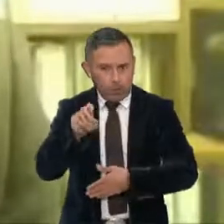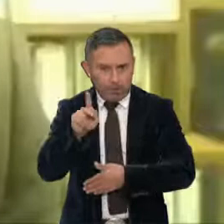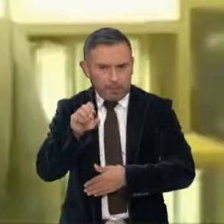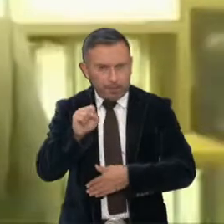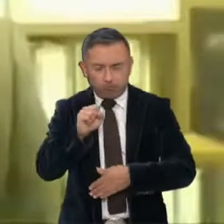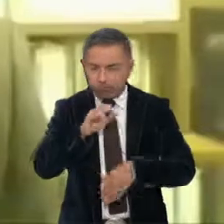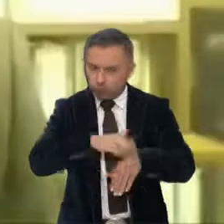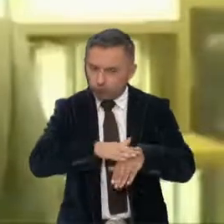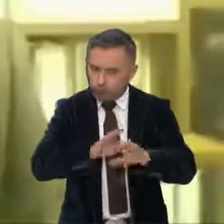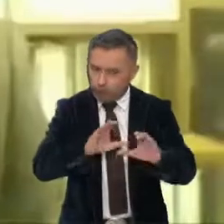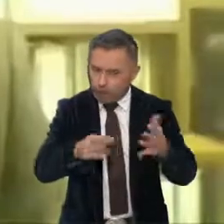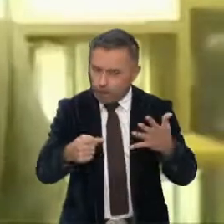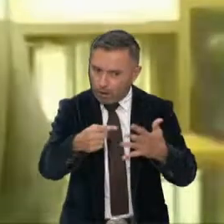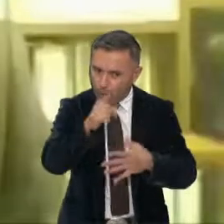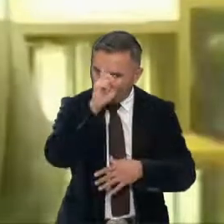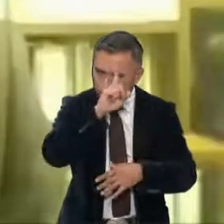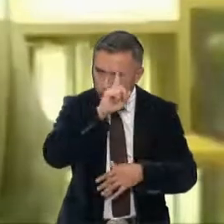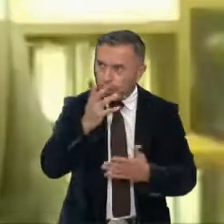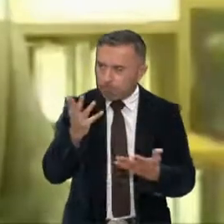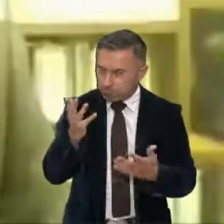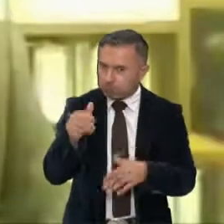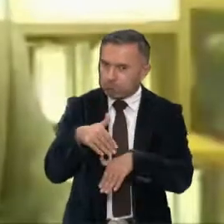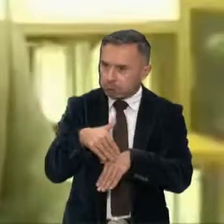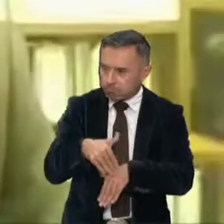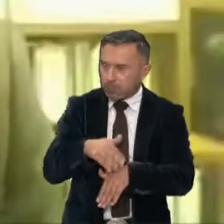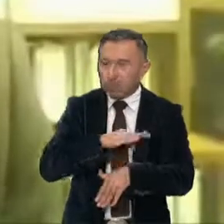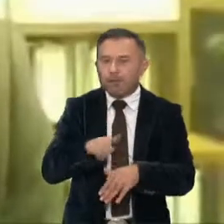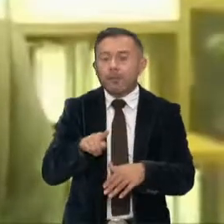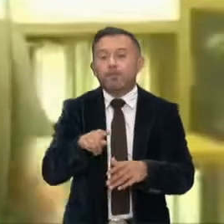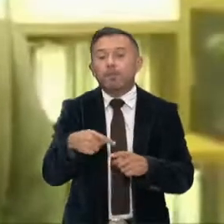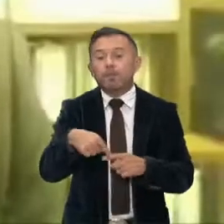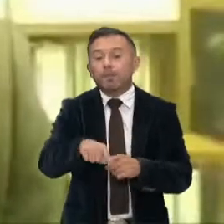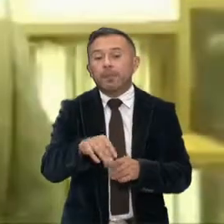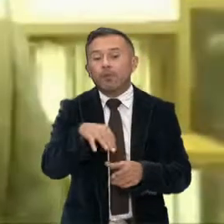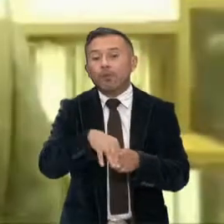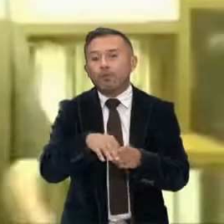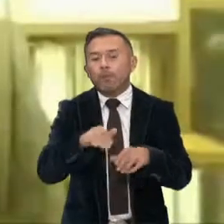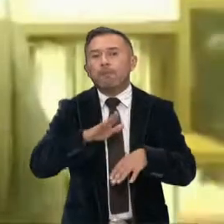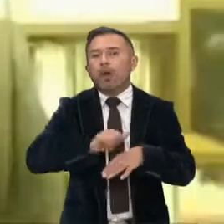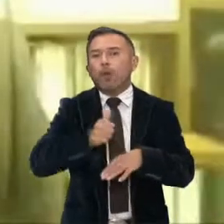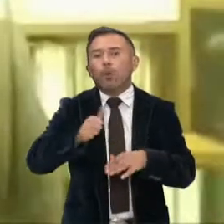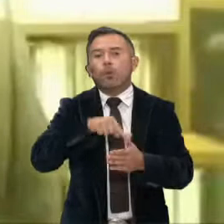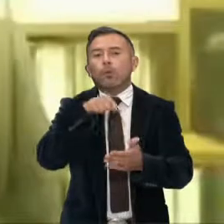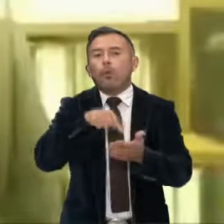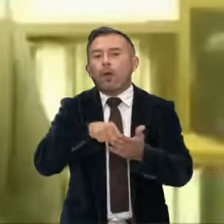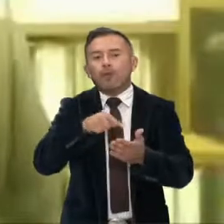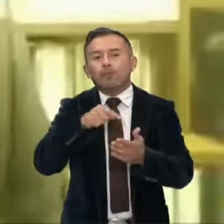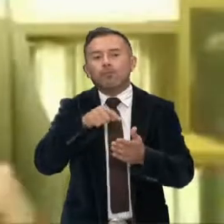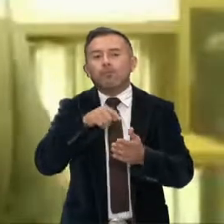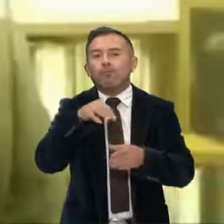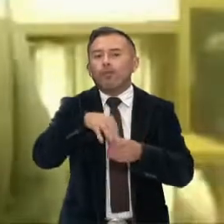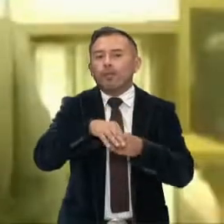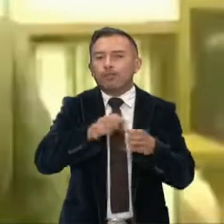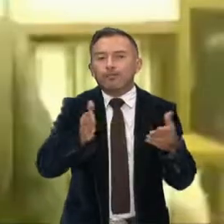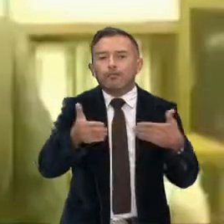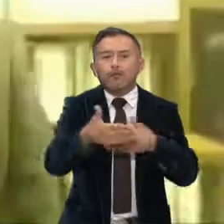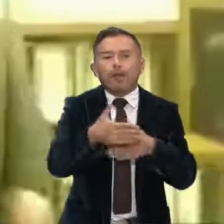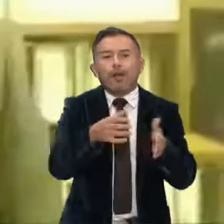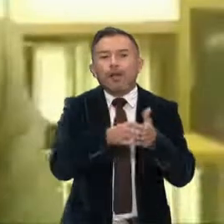Health. We have repeated our protocols for this electoral day, the election day. I mean,